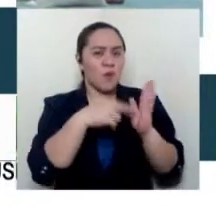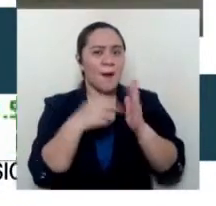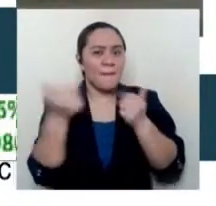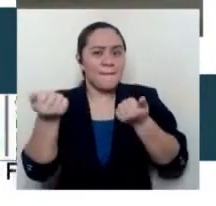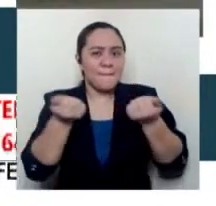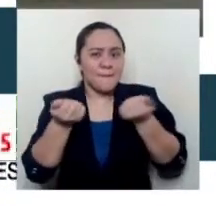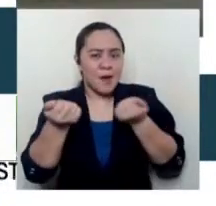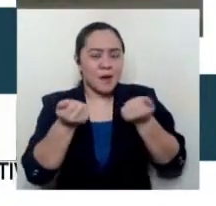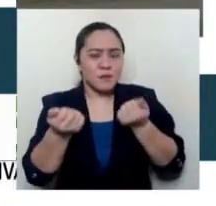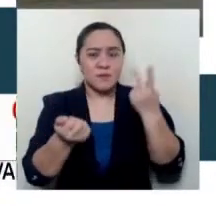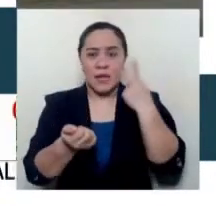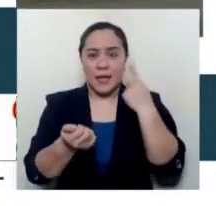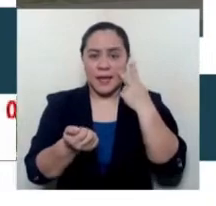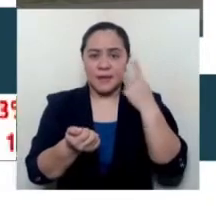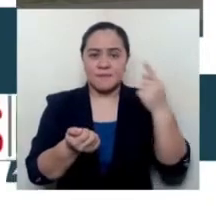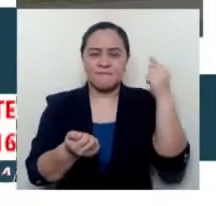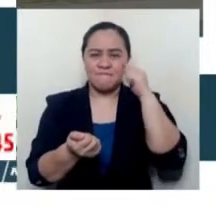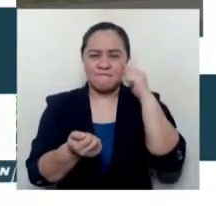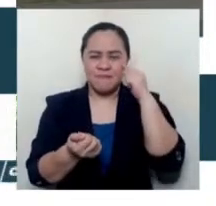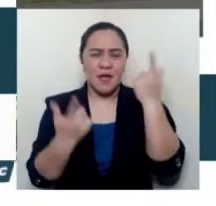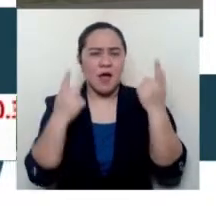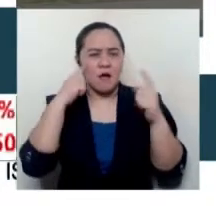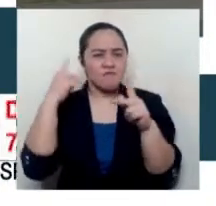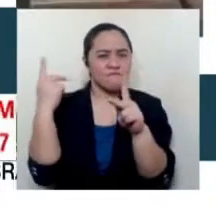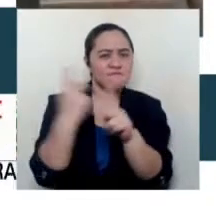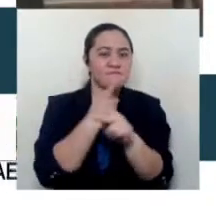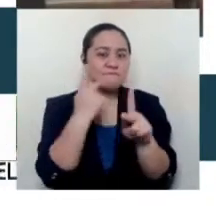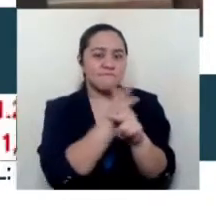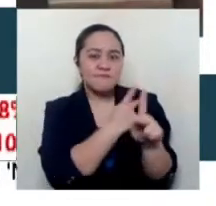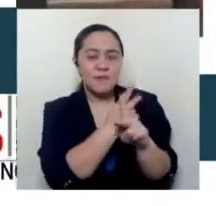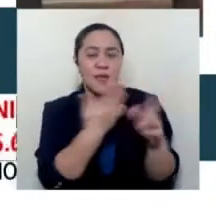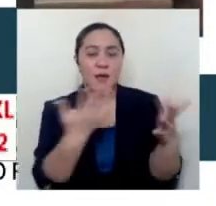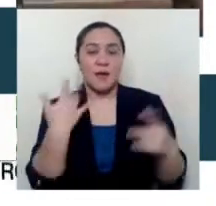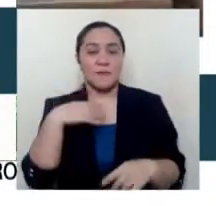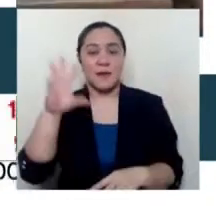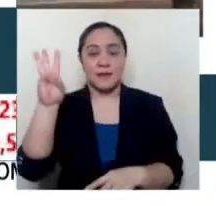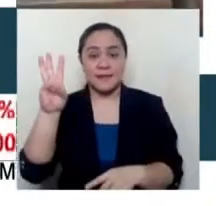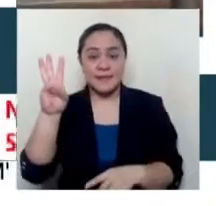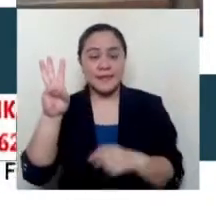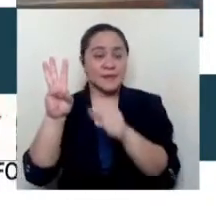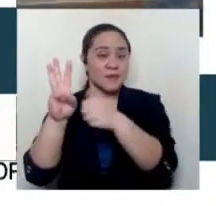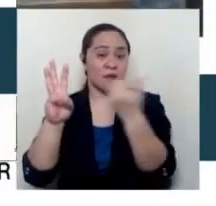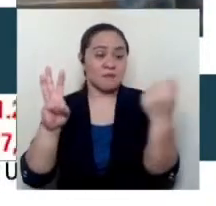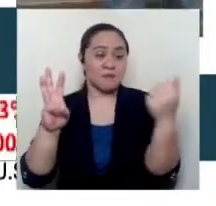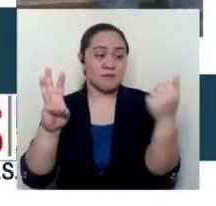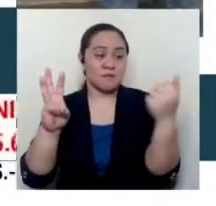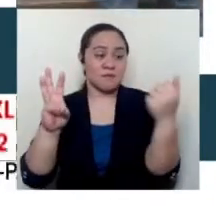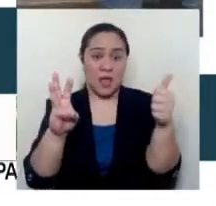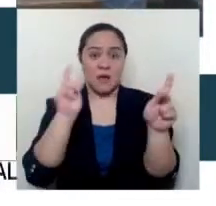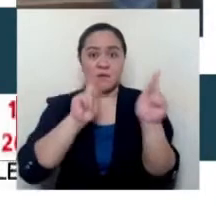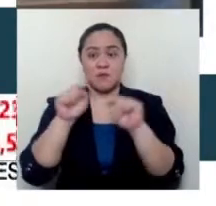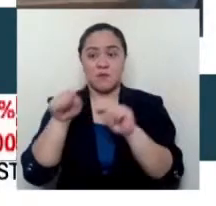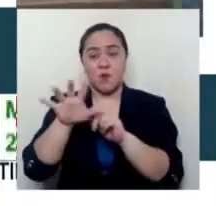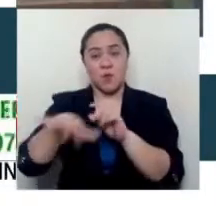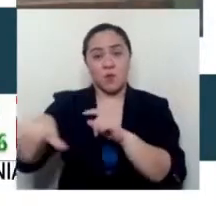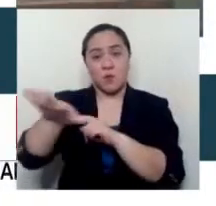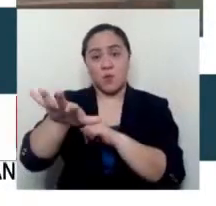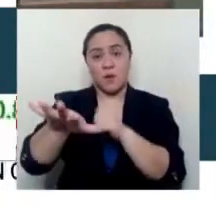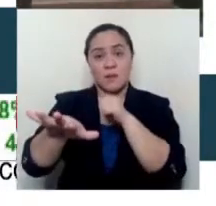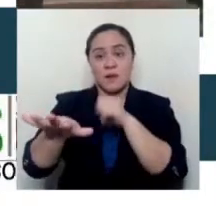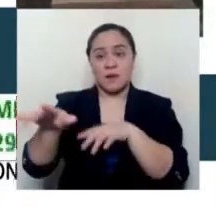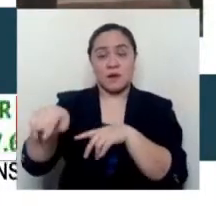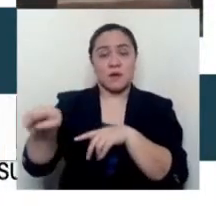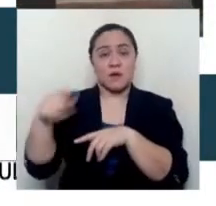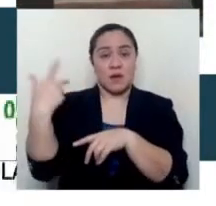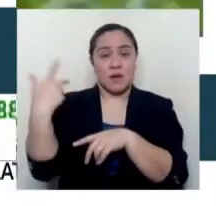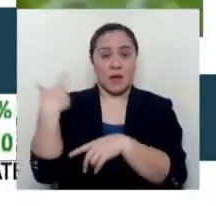think about the consideration that 6 out of every 10 people you're meeting outside, or rather, are